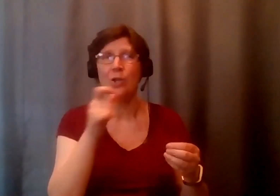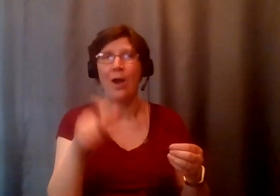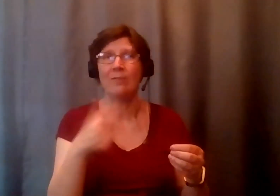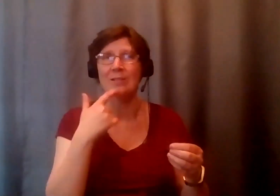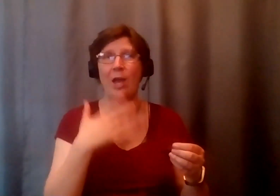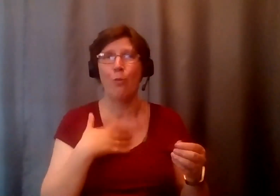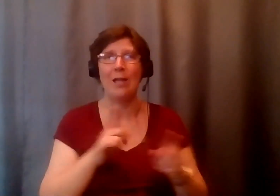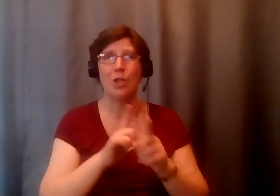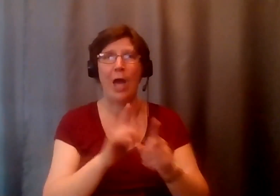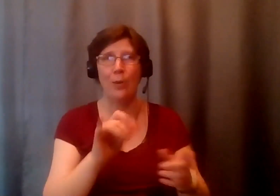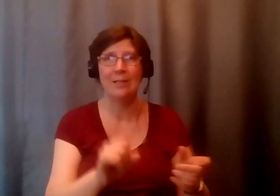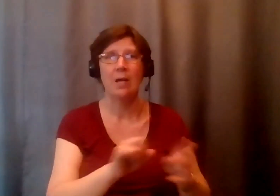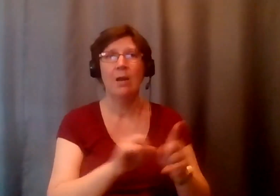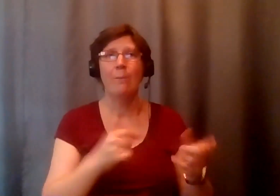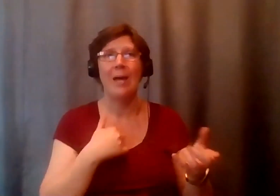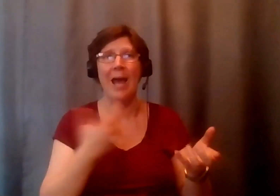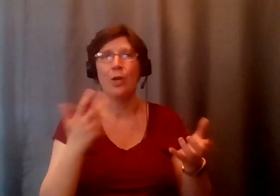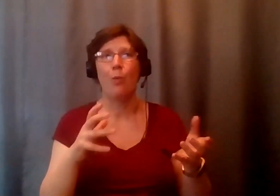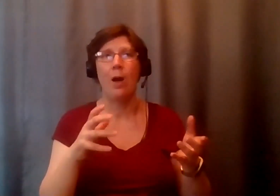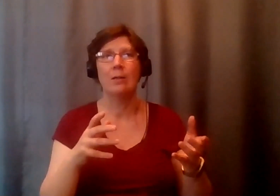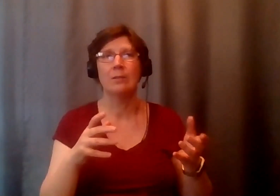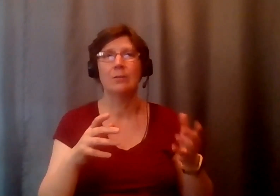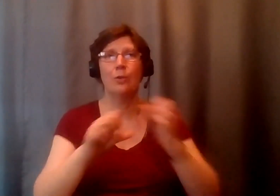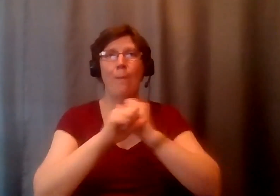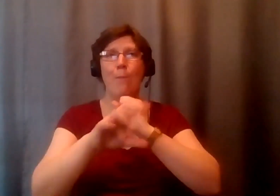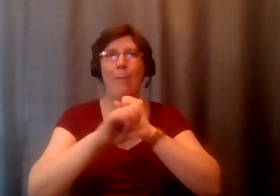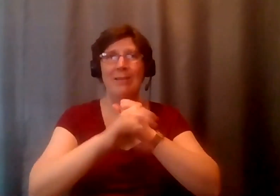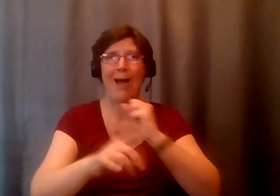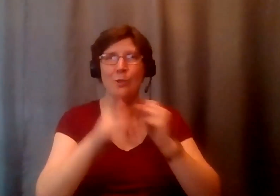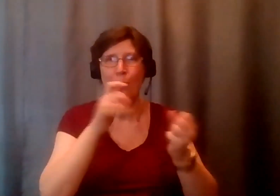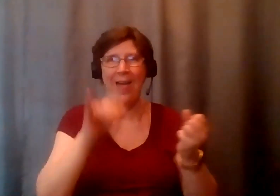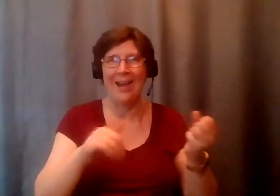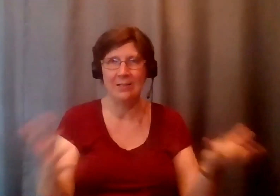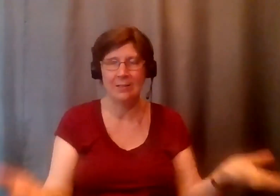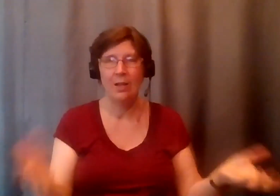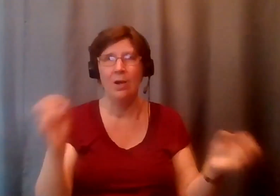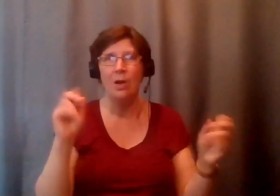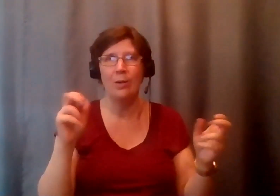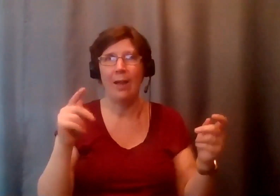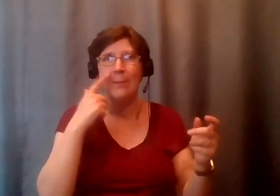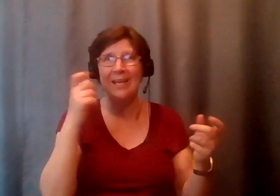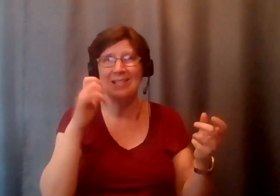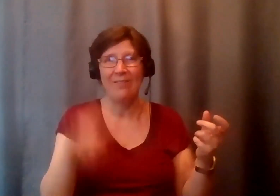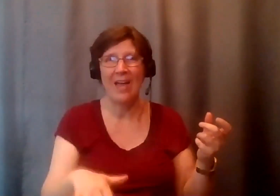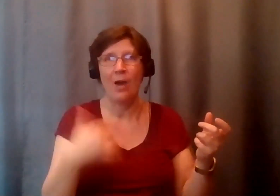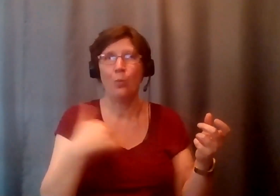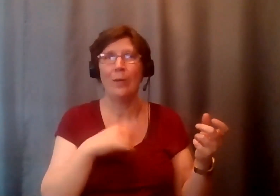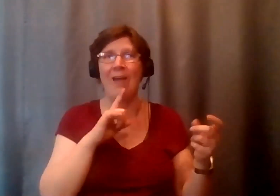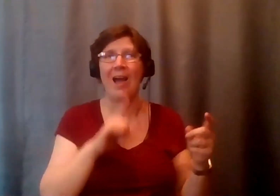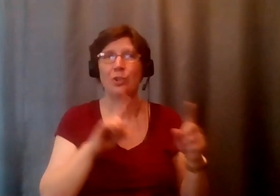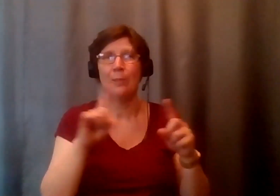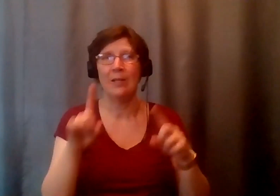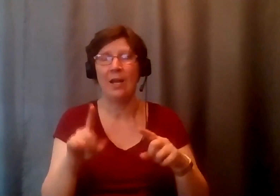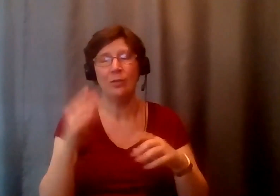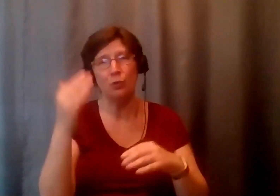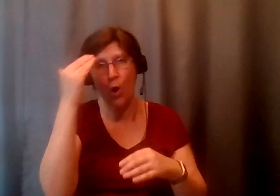is. But I don't want it publicly out. Thank you. But so because of that, we've actually been able to get to